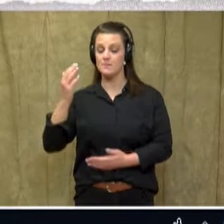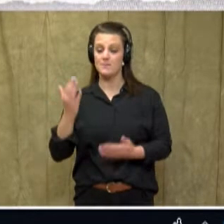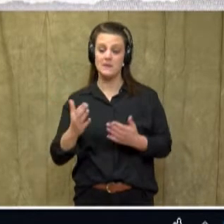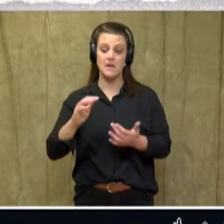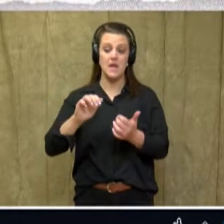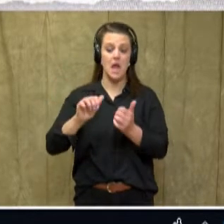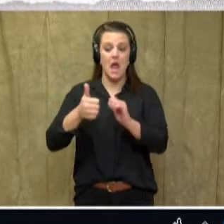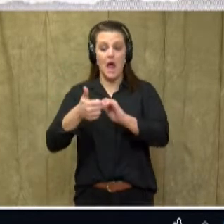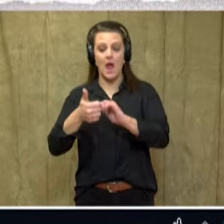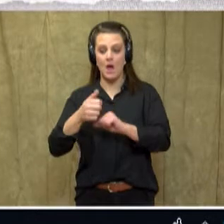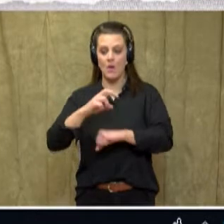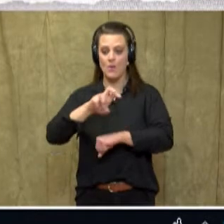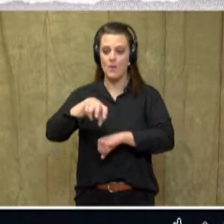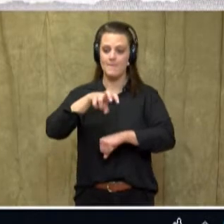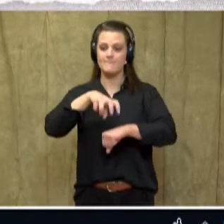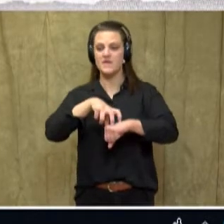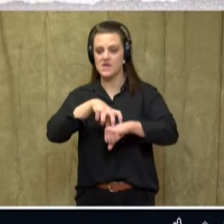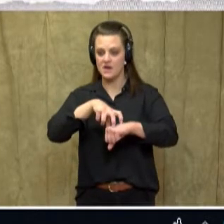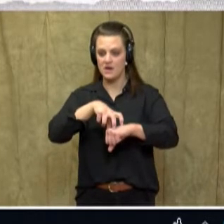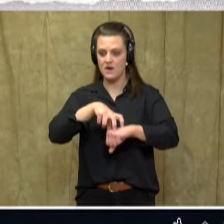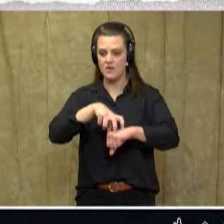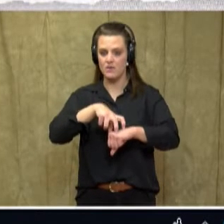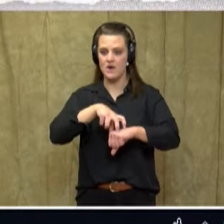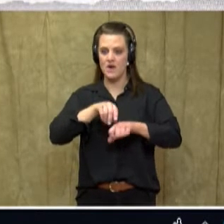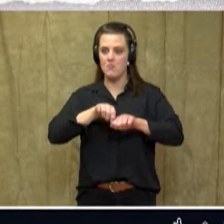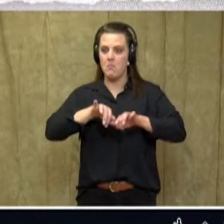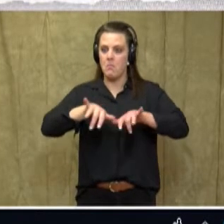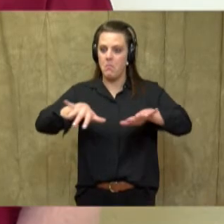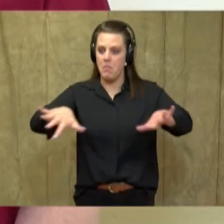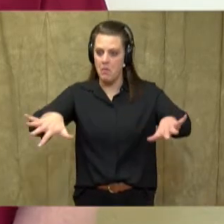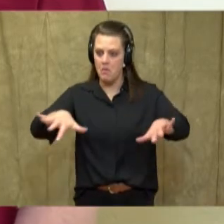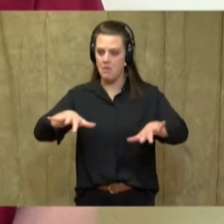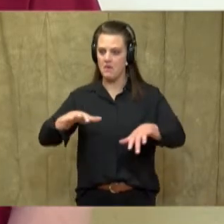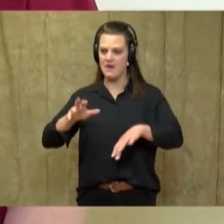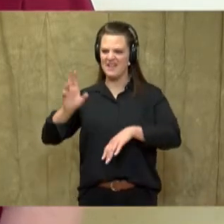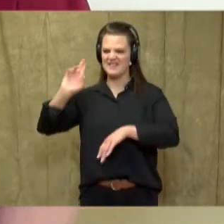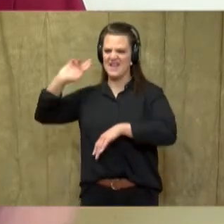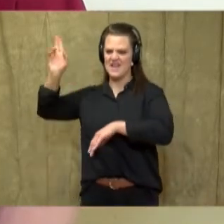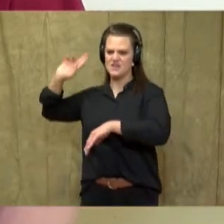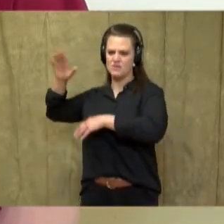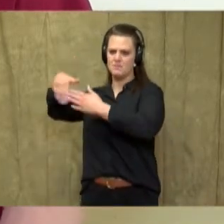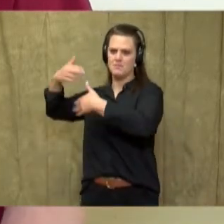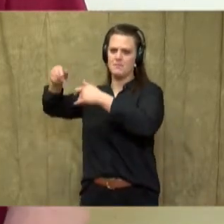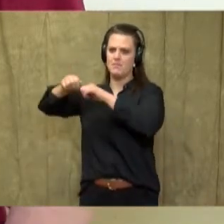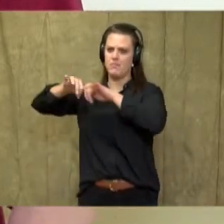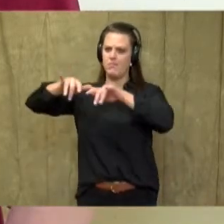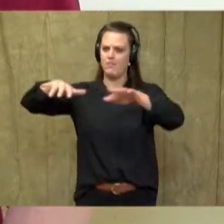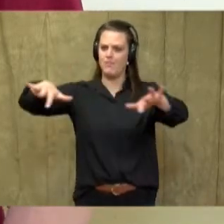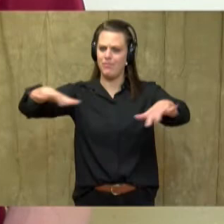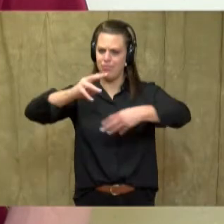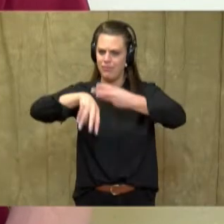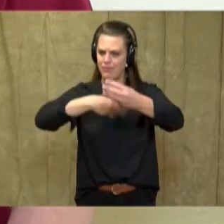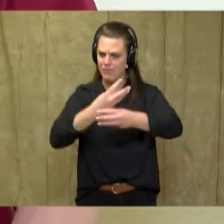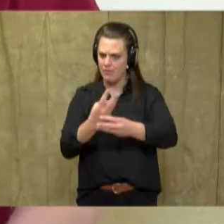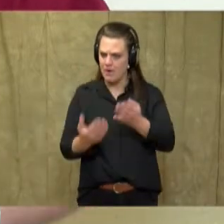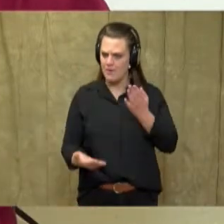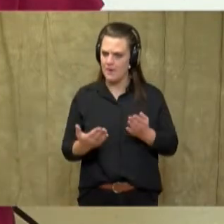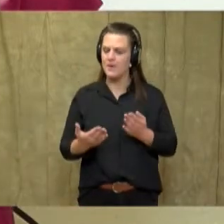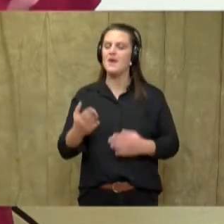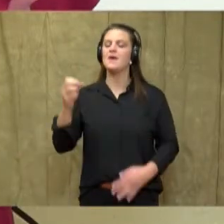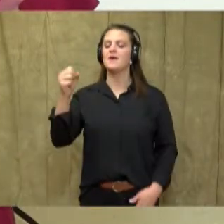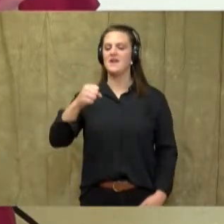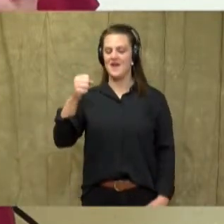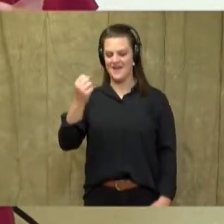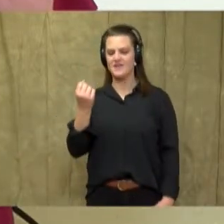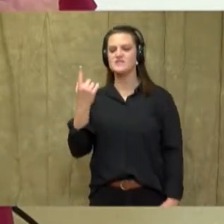how the potato traveled, like the history of the potato? Now that makes more sense. Do you